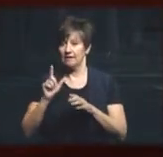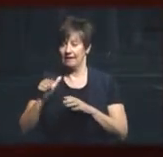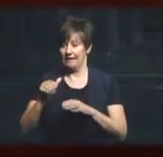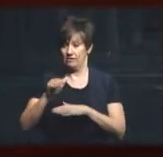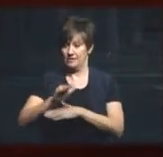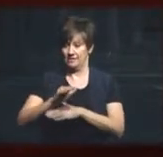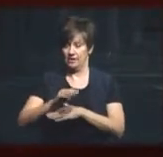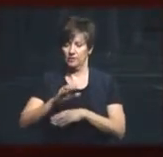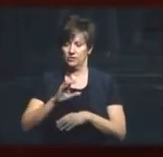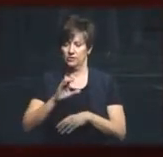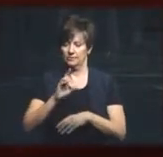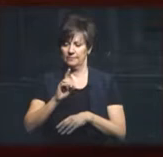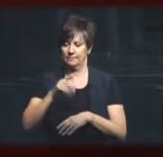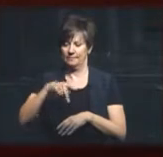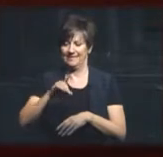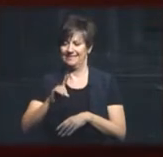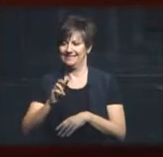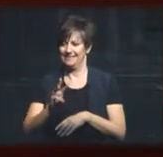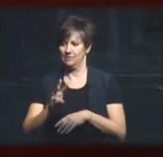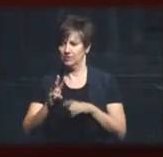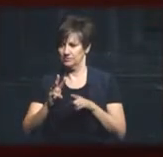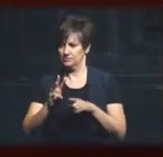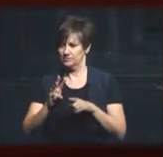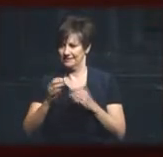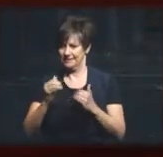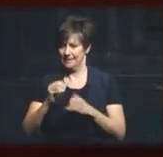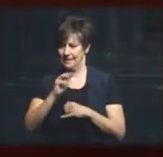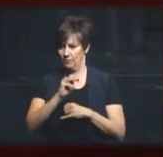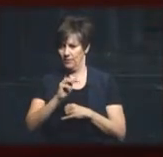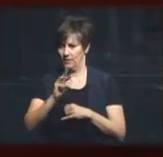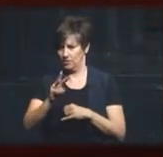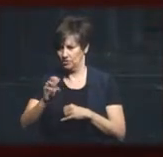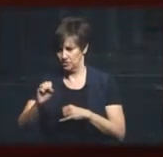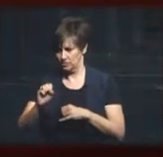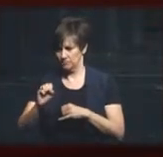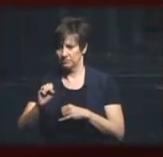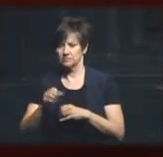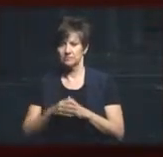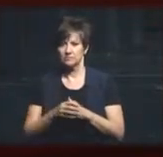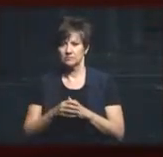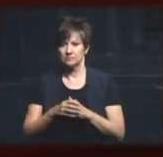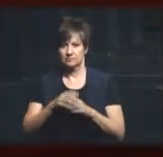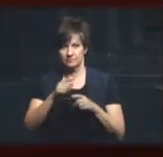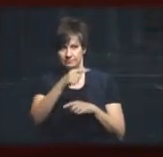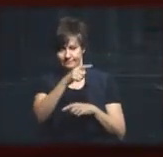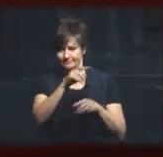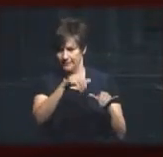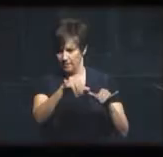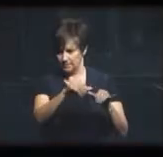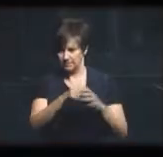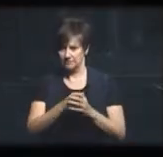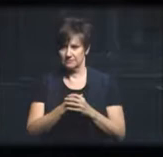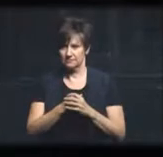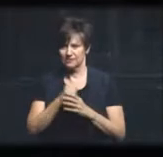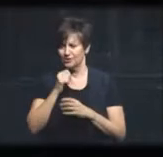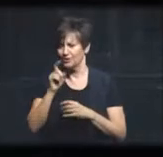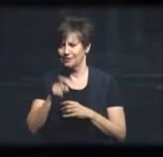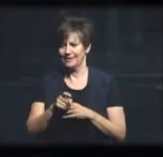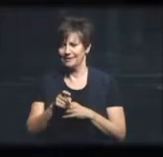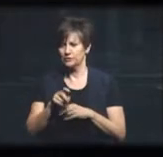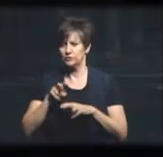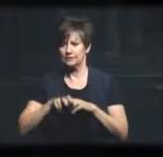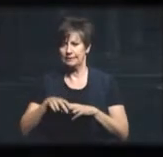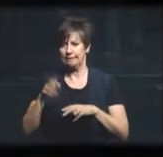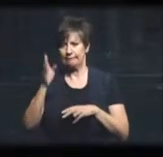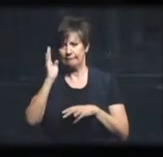the Marie Wall Sharp Creative Commons. If you have a chance to come and see it, please do. You don't have to listen to the speech again, but you can come in and just see it. It